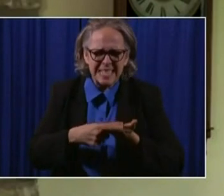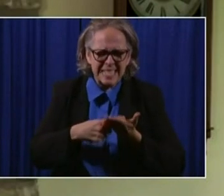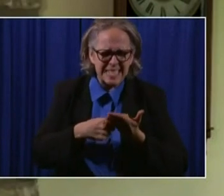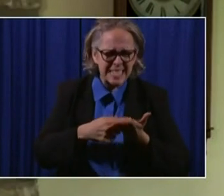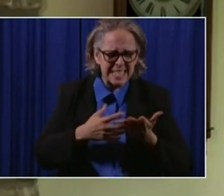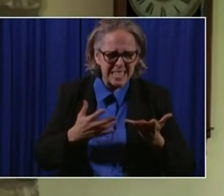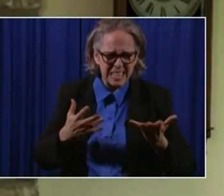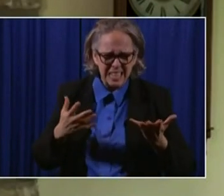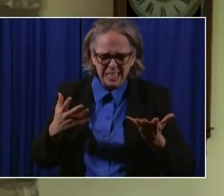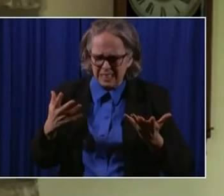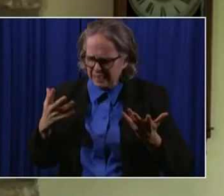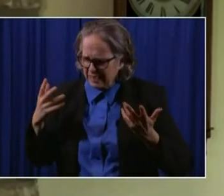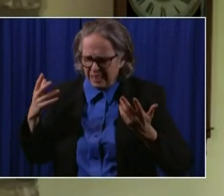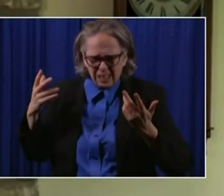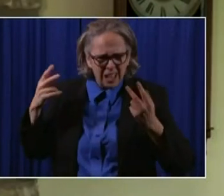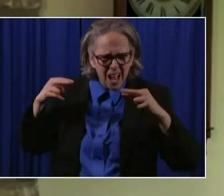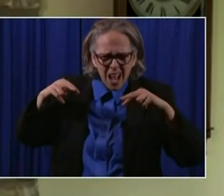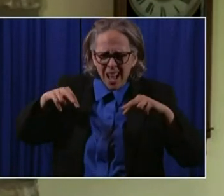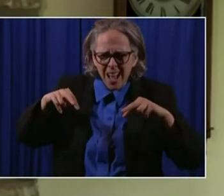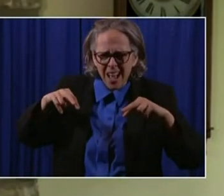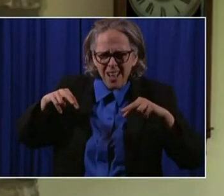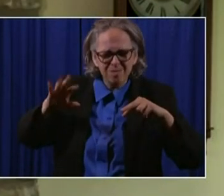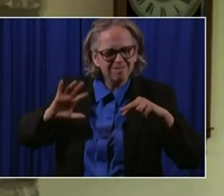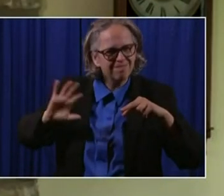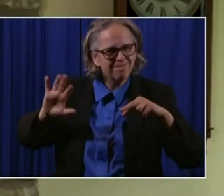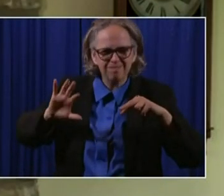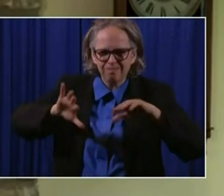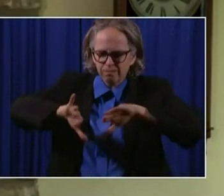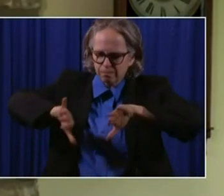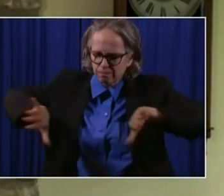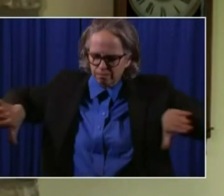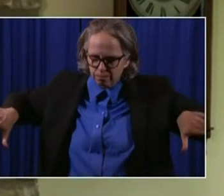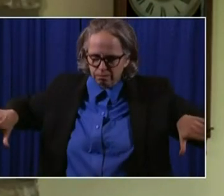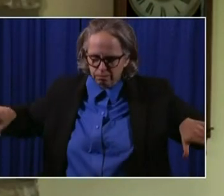be on young people, letting them play.